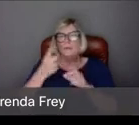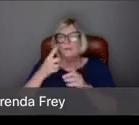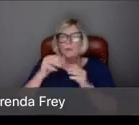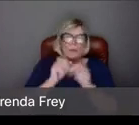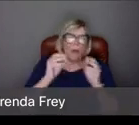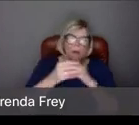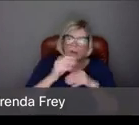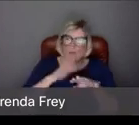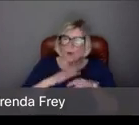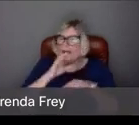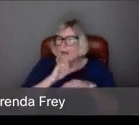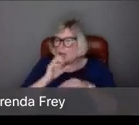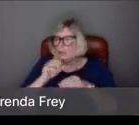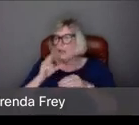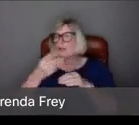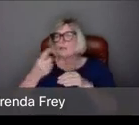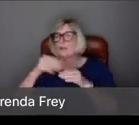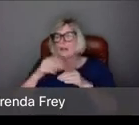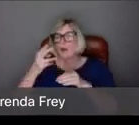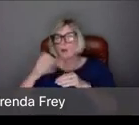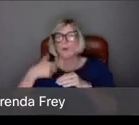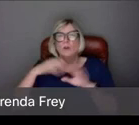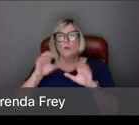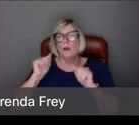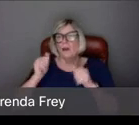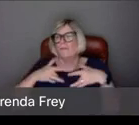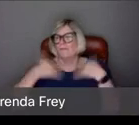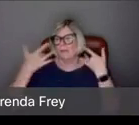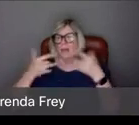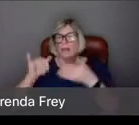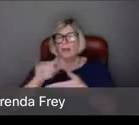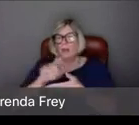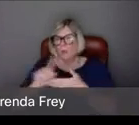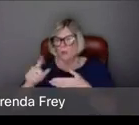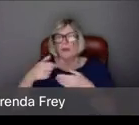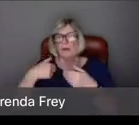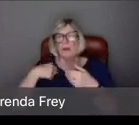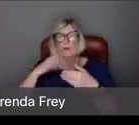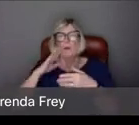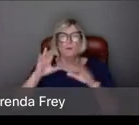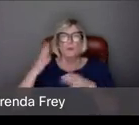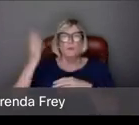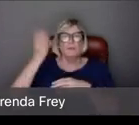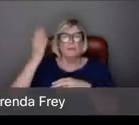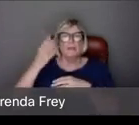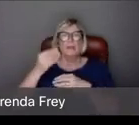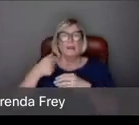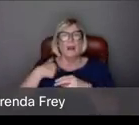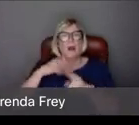We'll be doing an event that week. I will be doing a presentation on probably fraud, scams, and frauds as